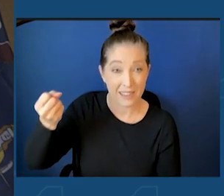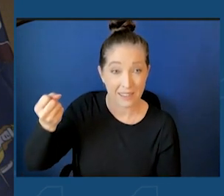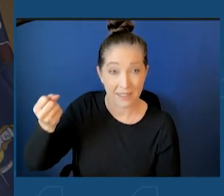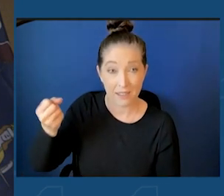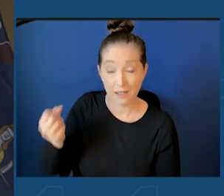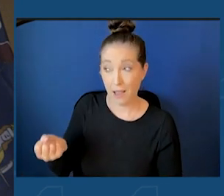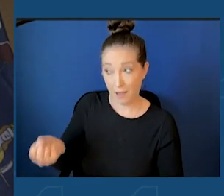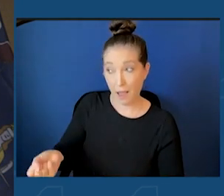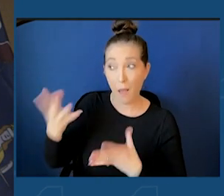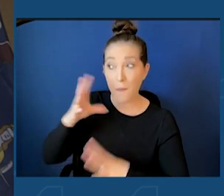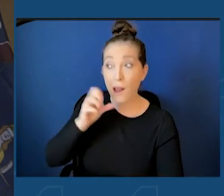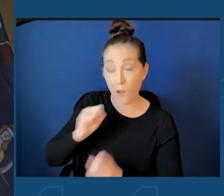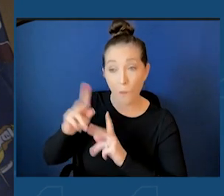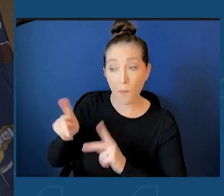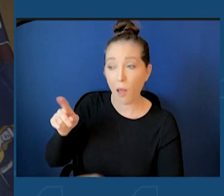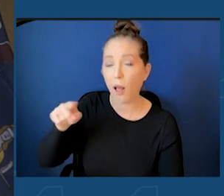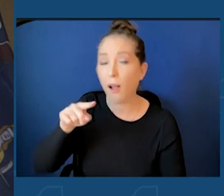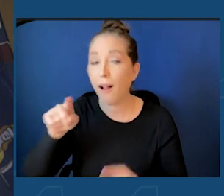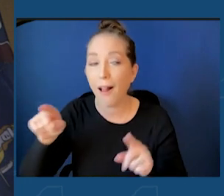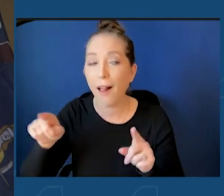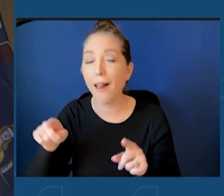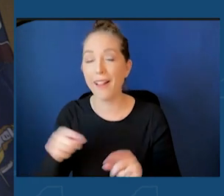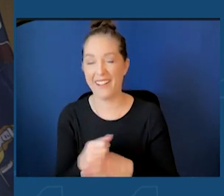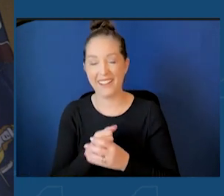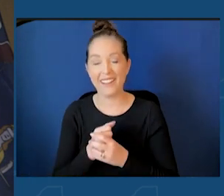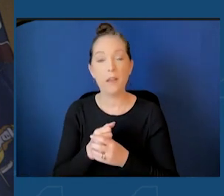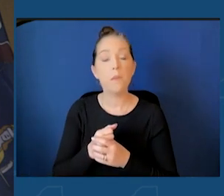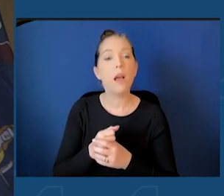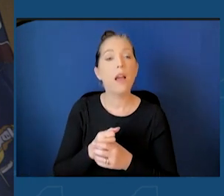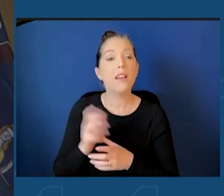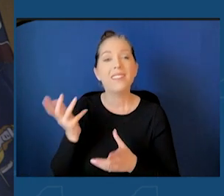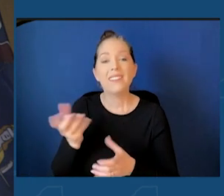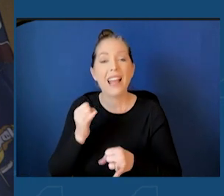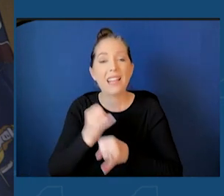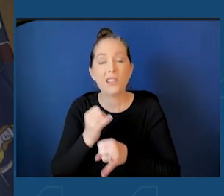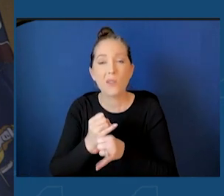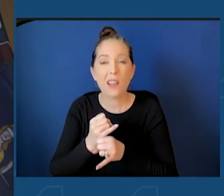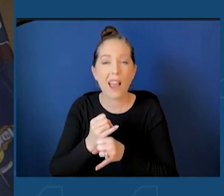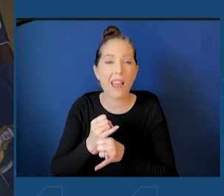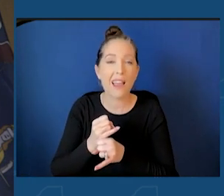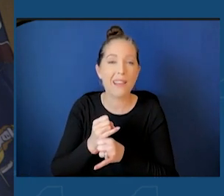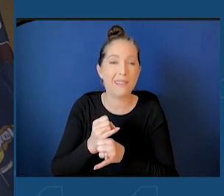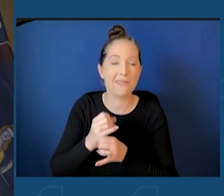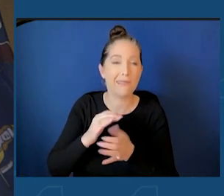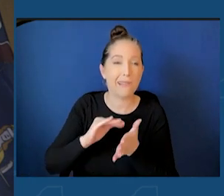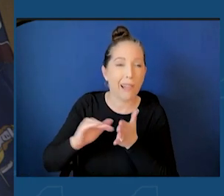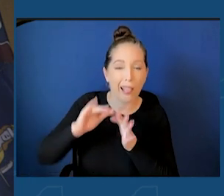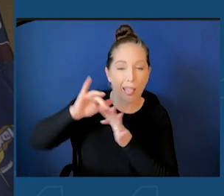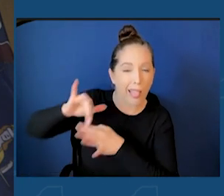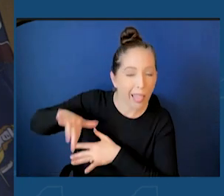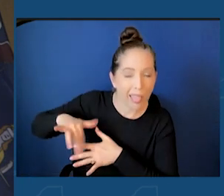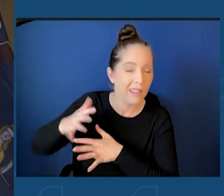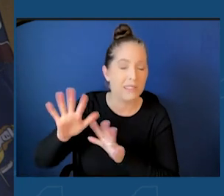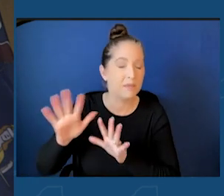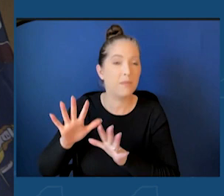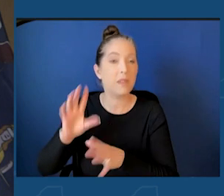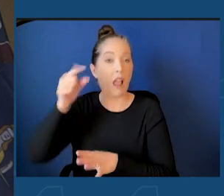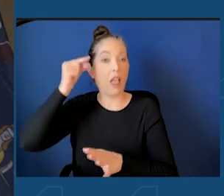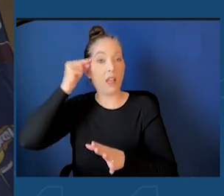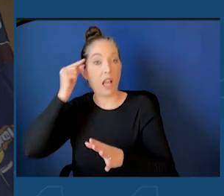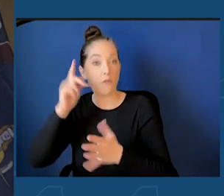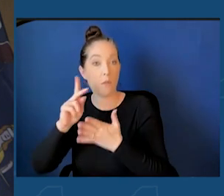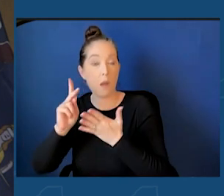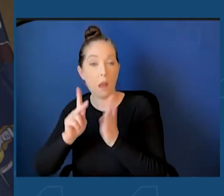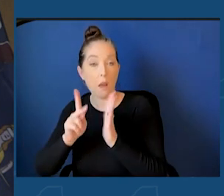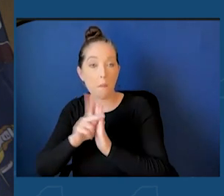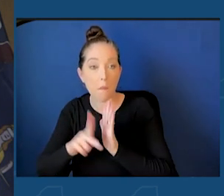room. But the deinstitutionalization that occurred in the 70s when the government policy was bad things are happening inside